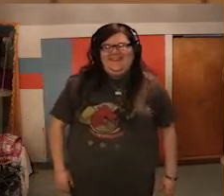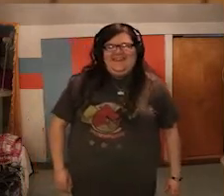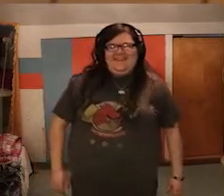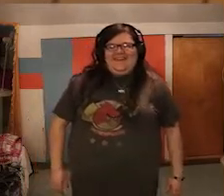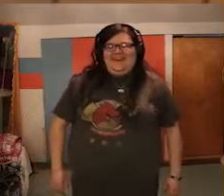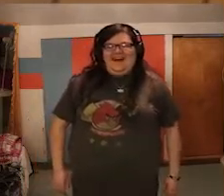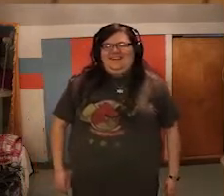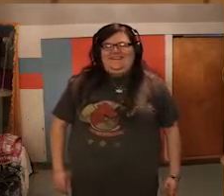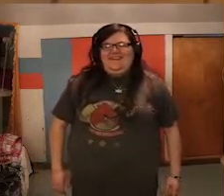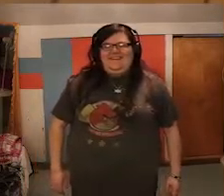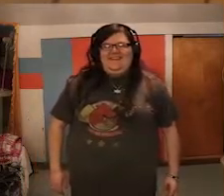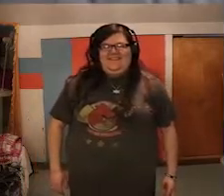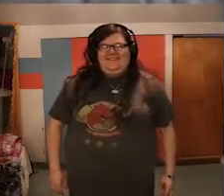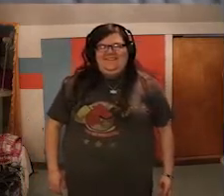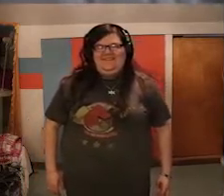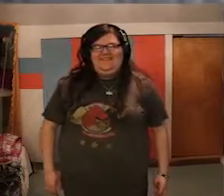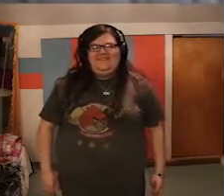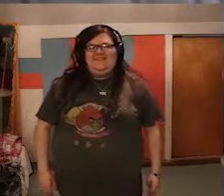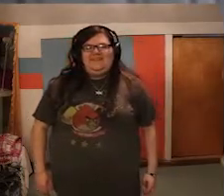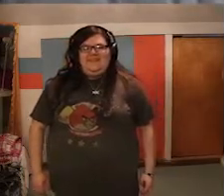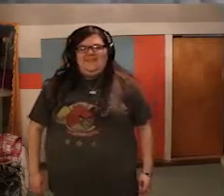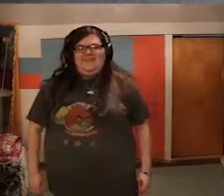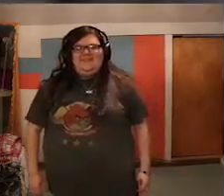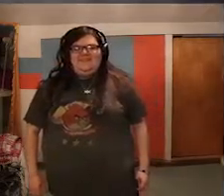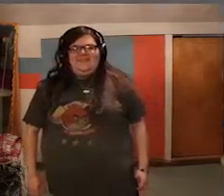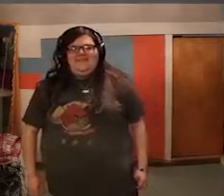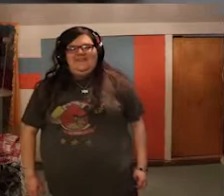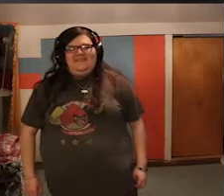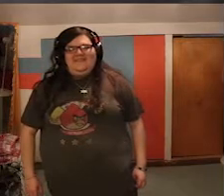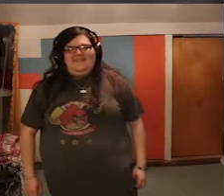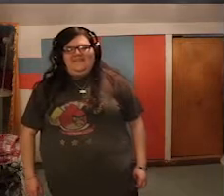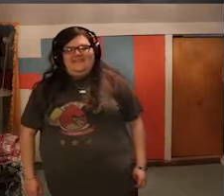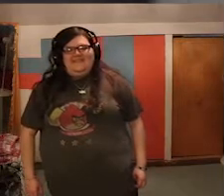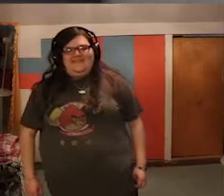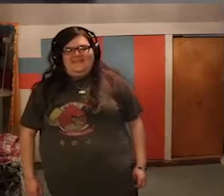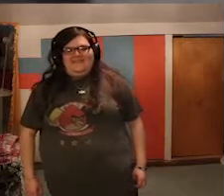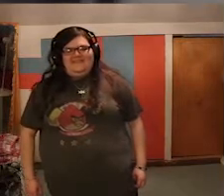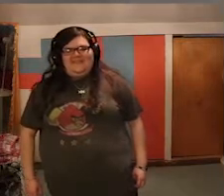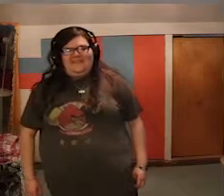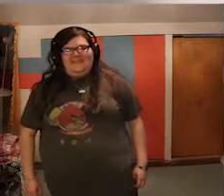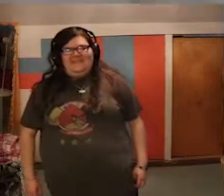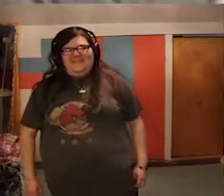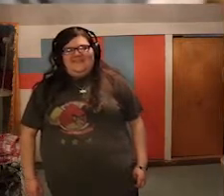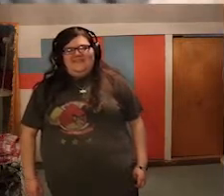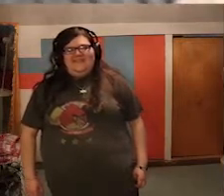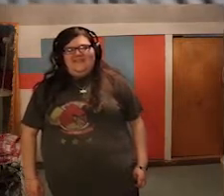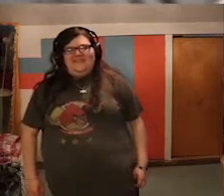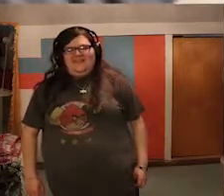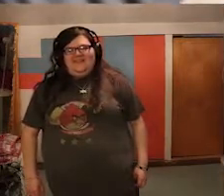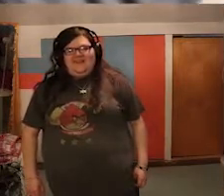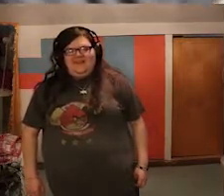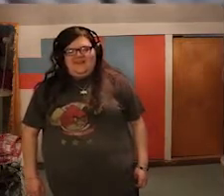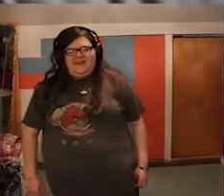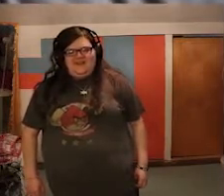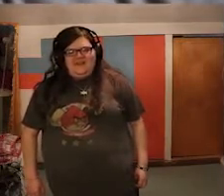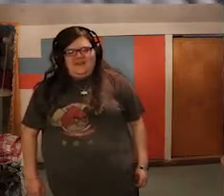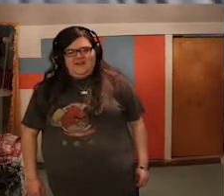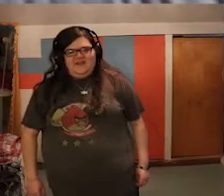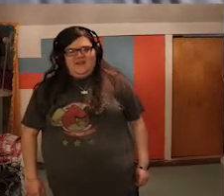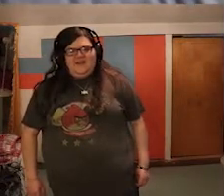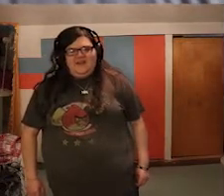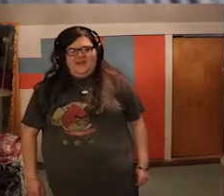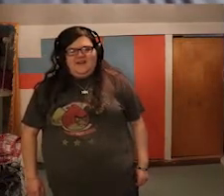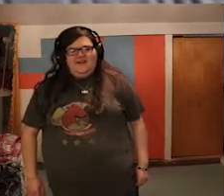How many this is? 10. I don't bigger, know. Yeah. I want a foot massage. That's the final. You want me to rub them? What do you mean? They're, you know, they're